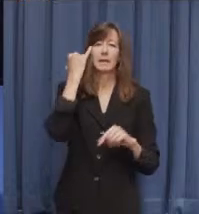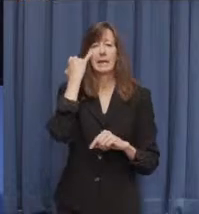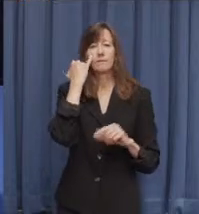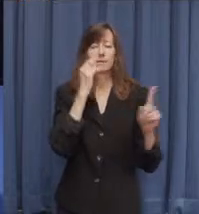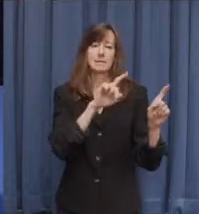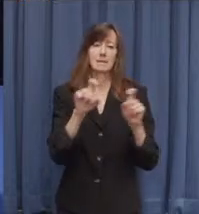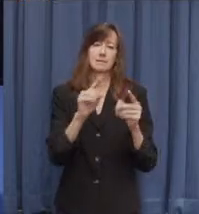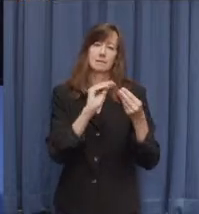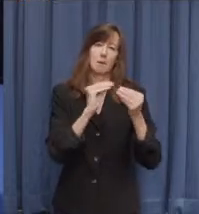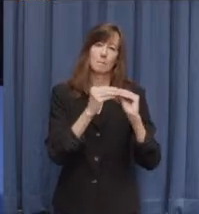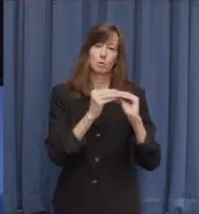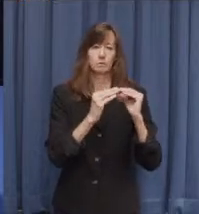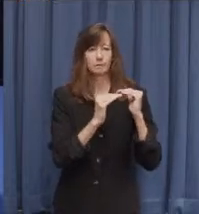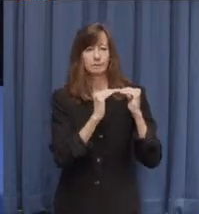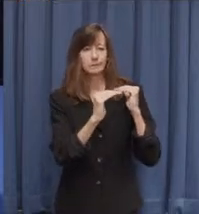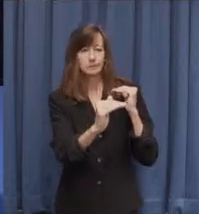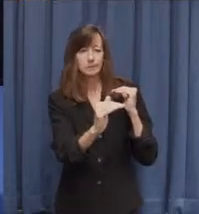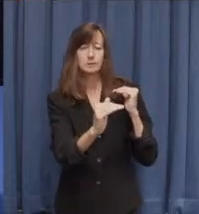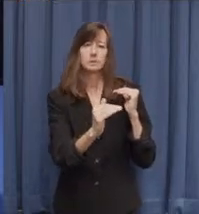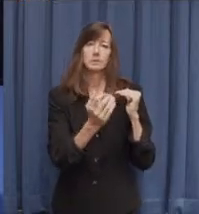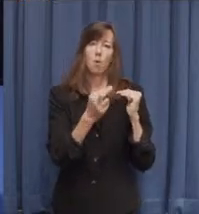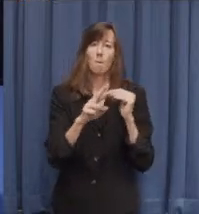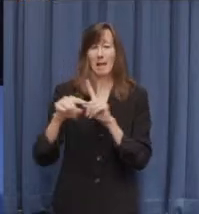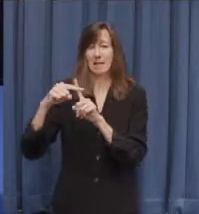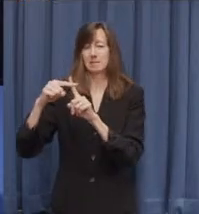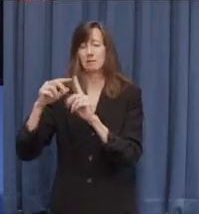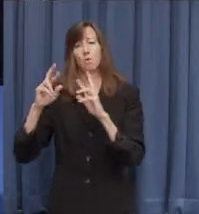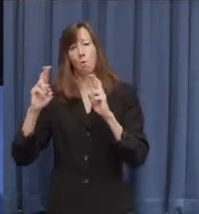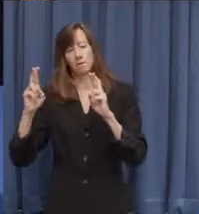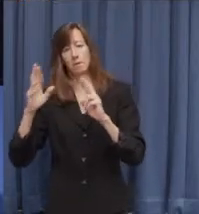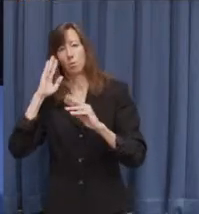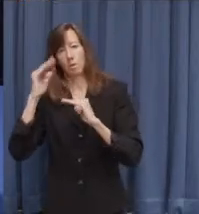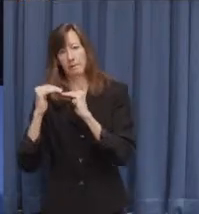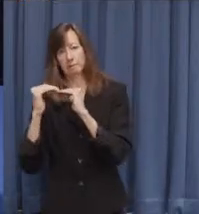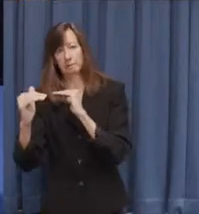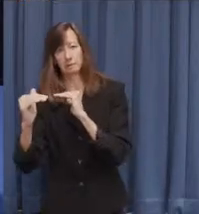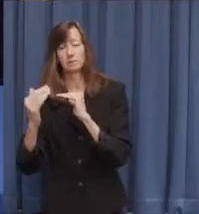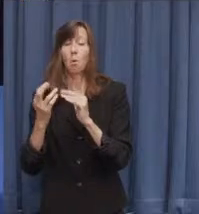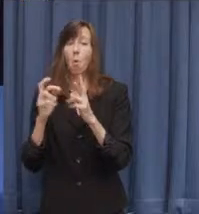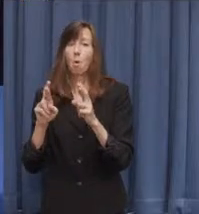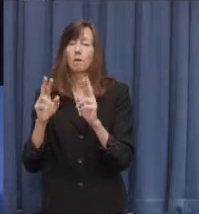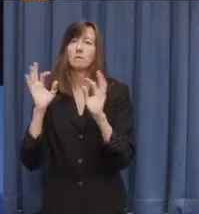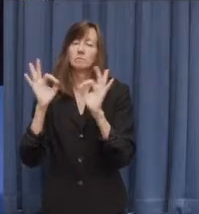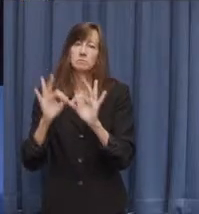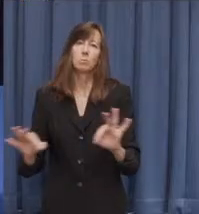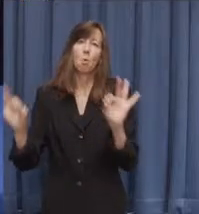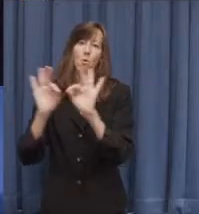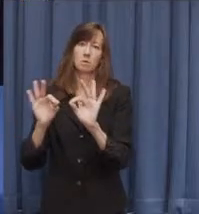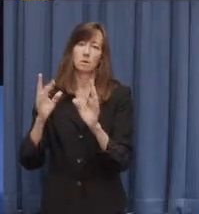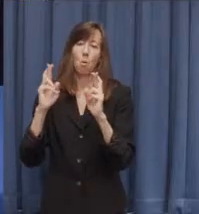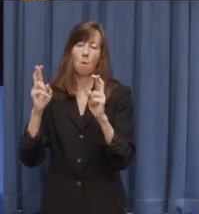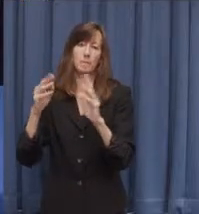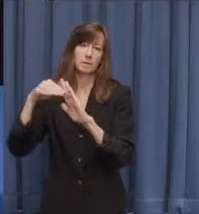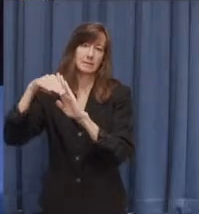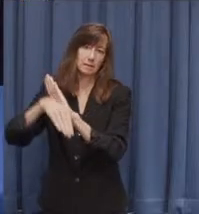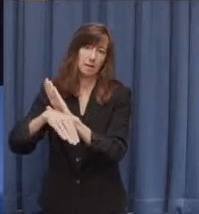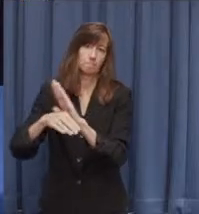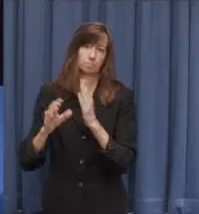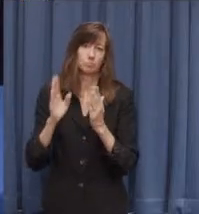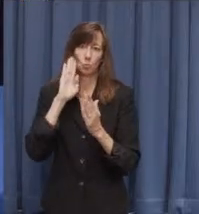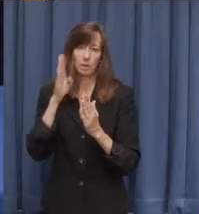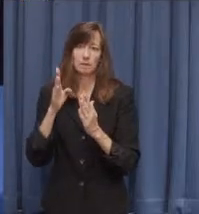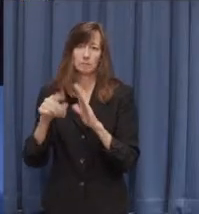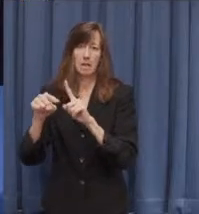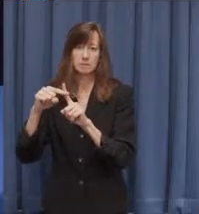to decline. But the key thing, I think, for us to mentally think about this is not that we'll never have any